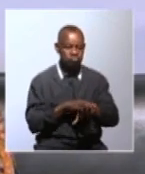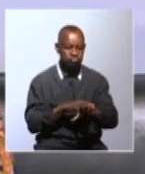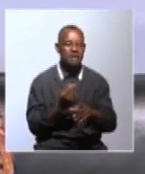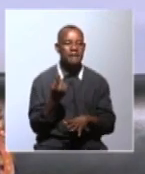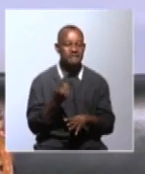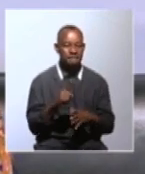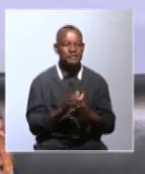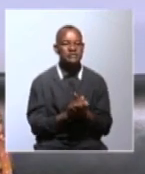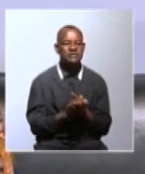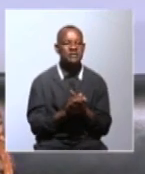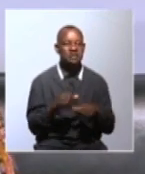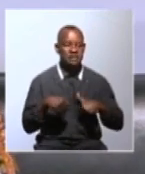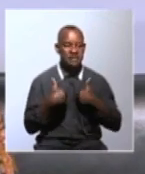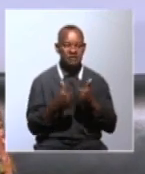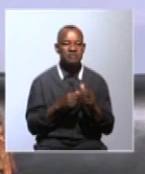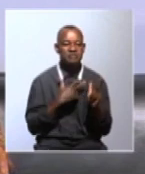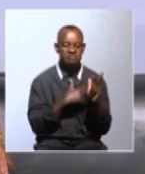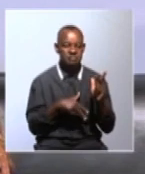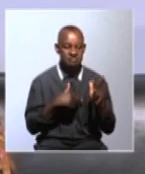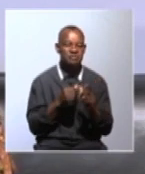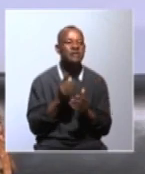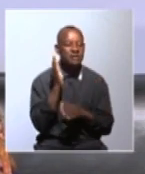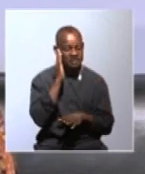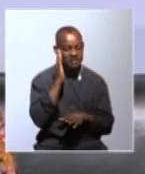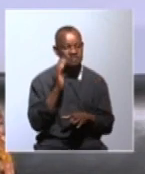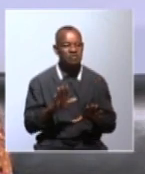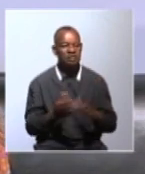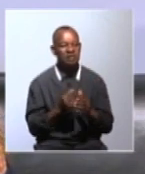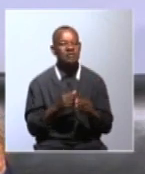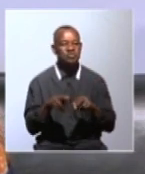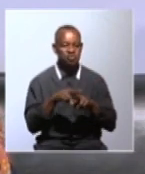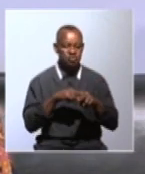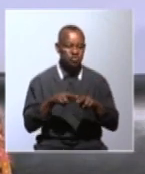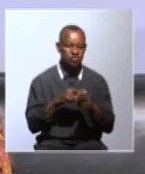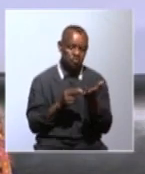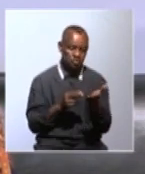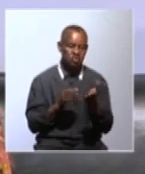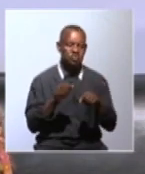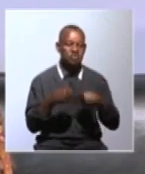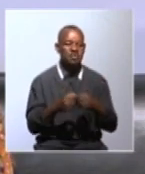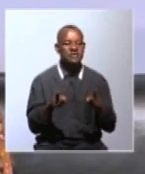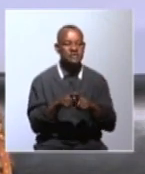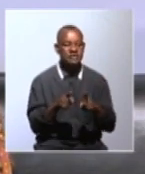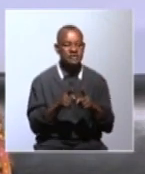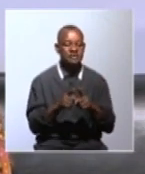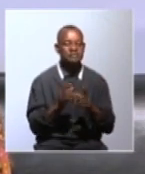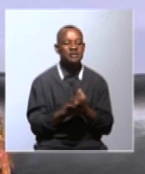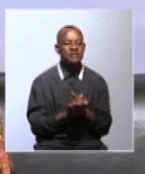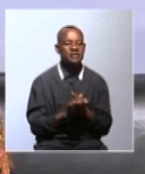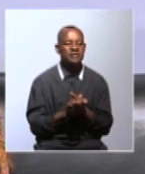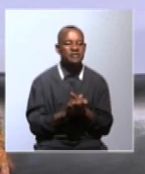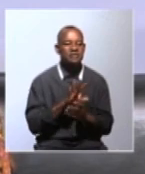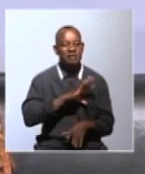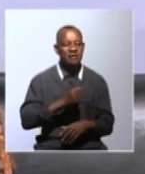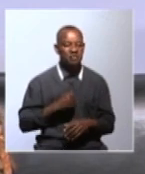to use these PPEs correctly. And equally to our health workers, I want to caution